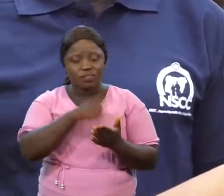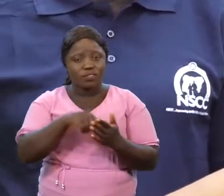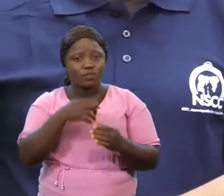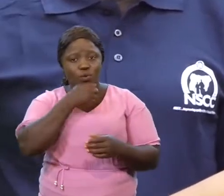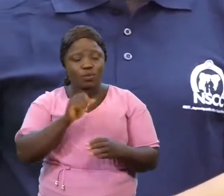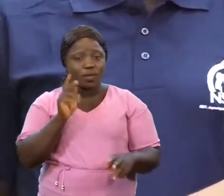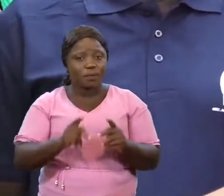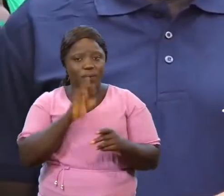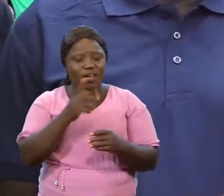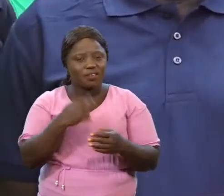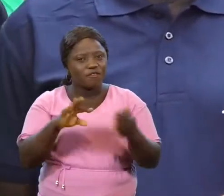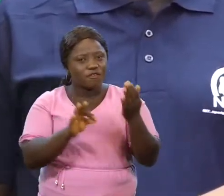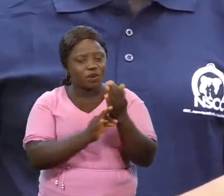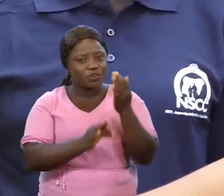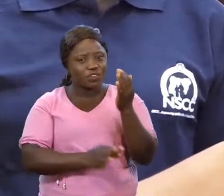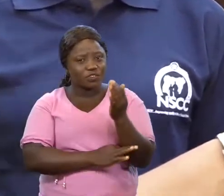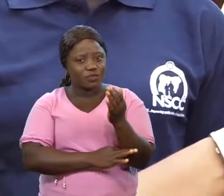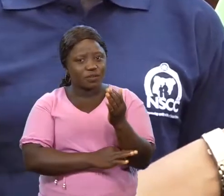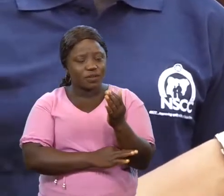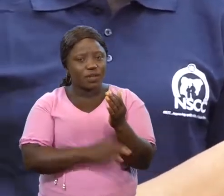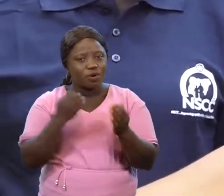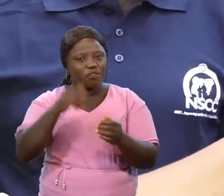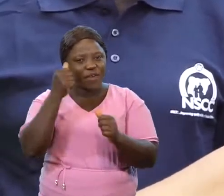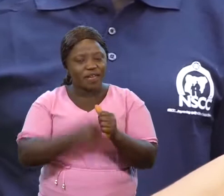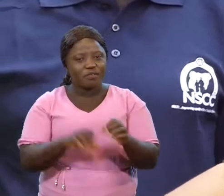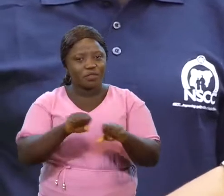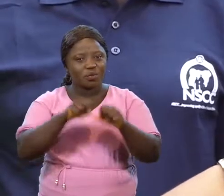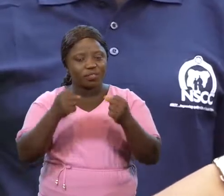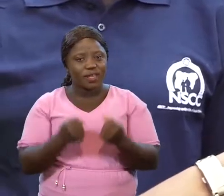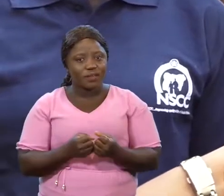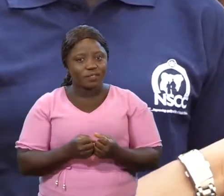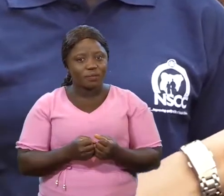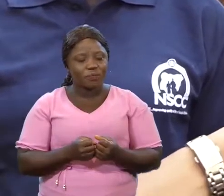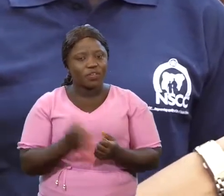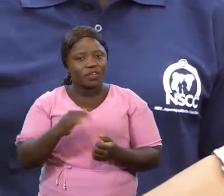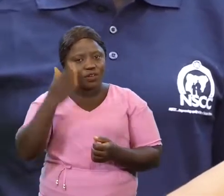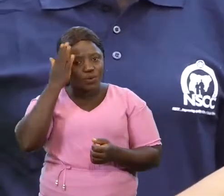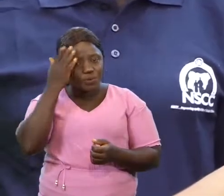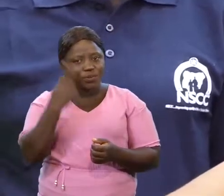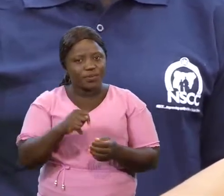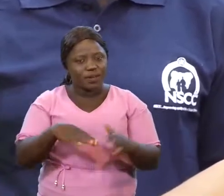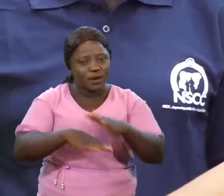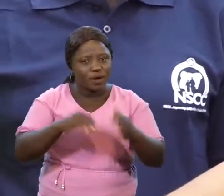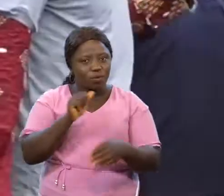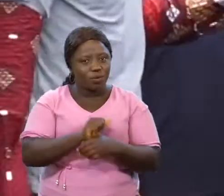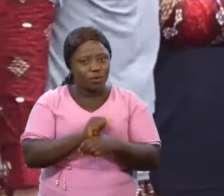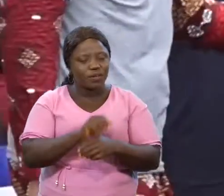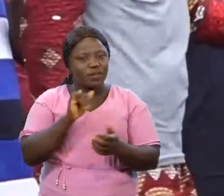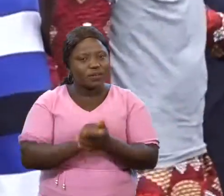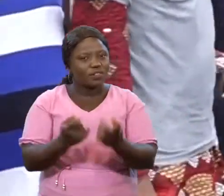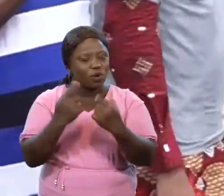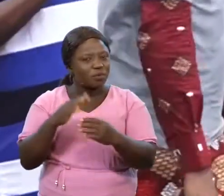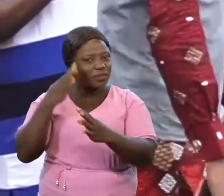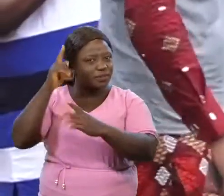these older citizens are the foundations of every society. They lay the groundwork which